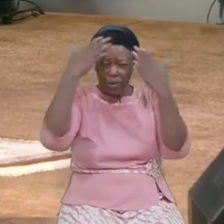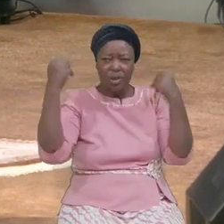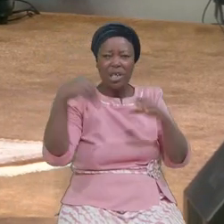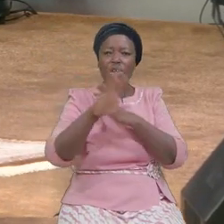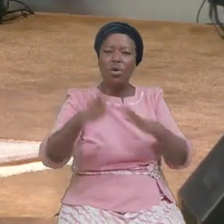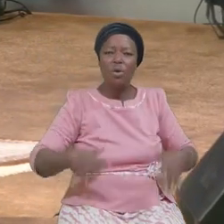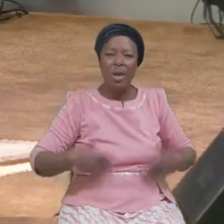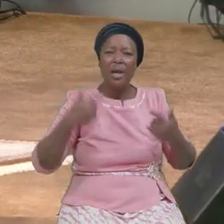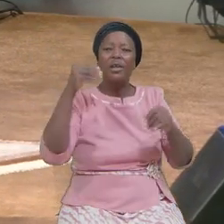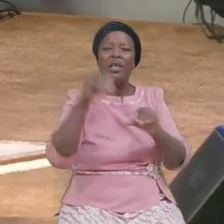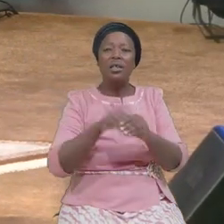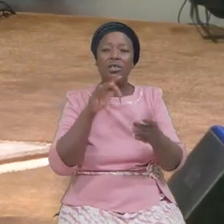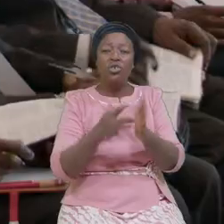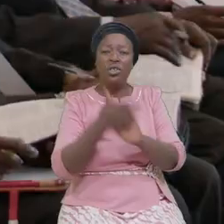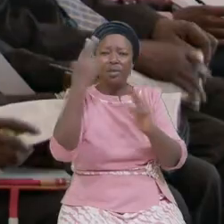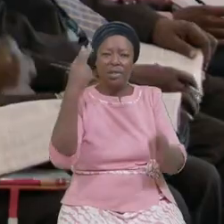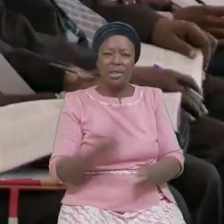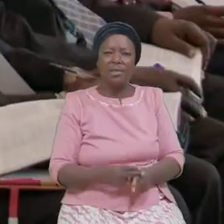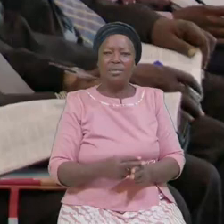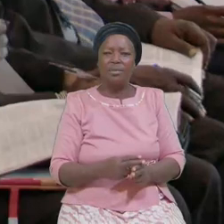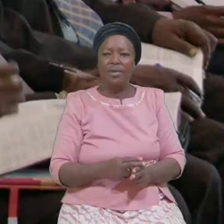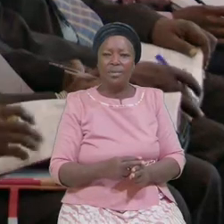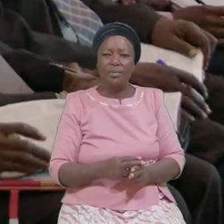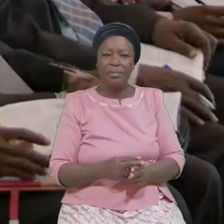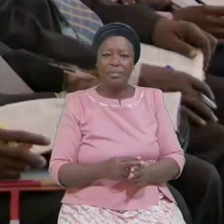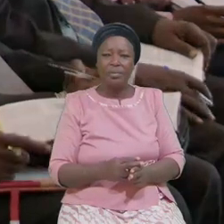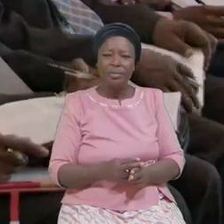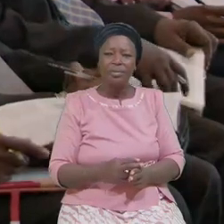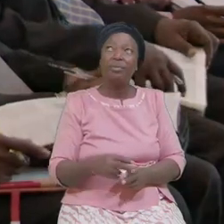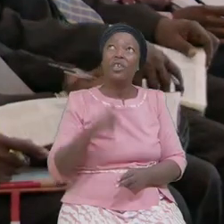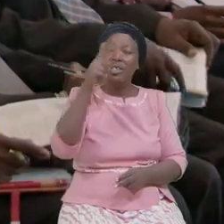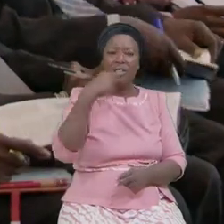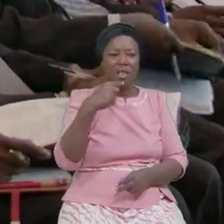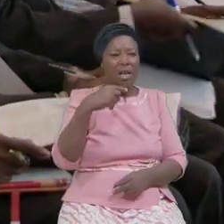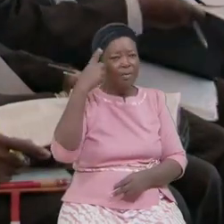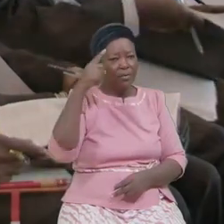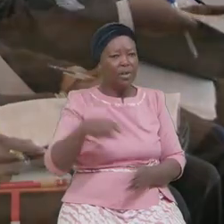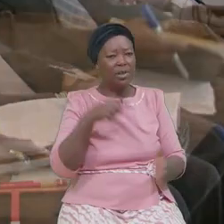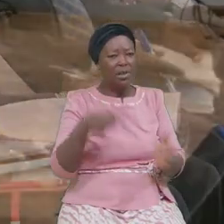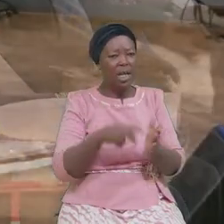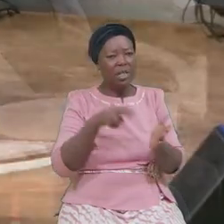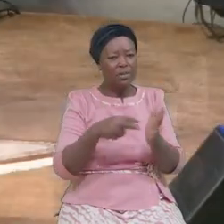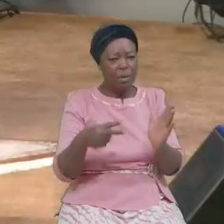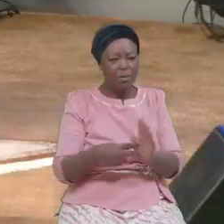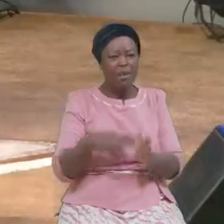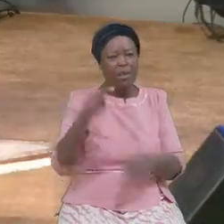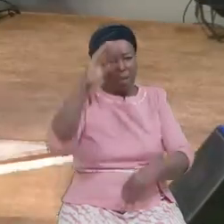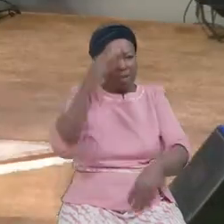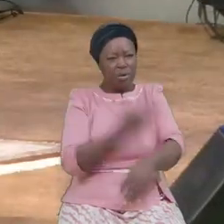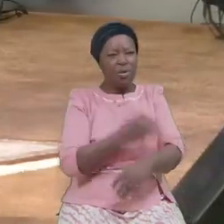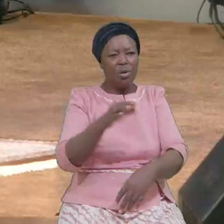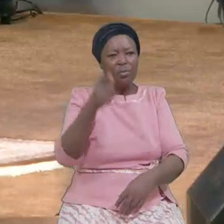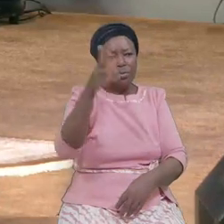your life in Jesus' name. It says, for this purpose, the Son of God